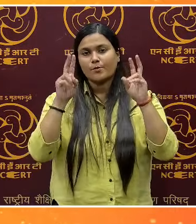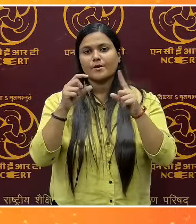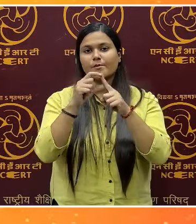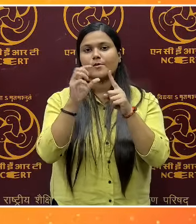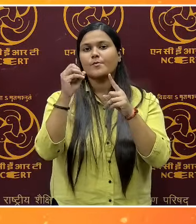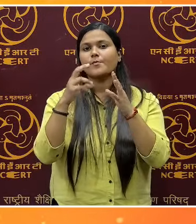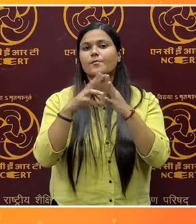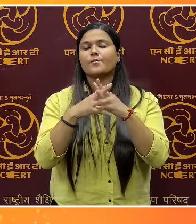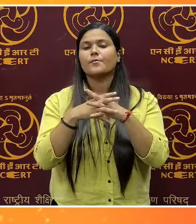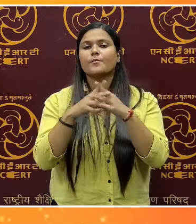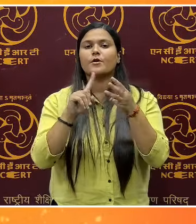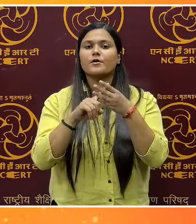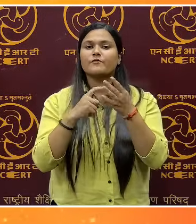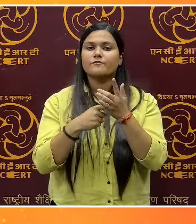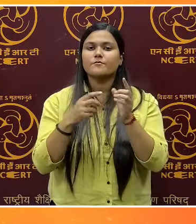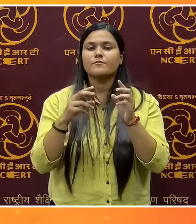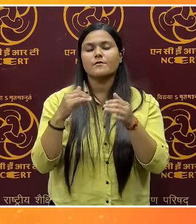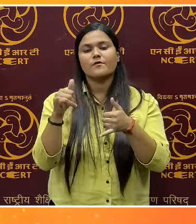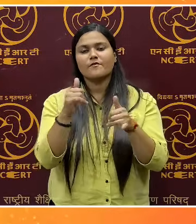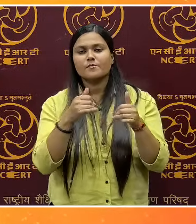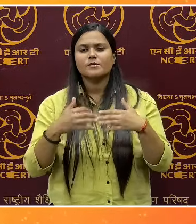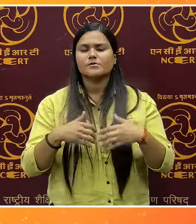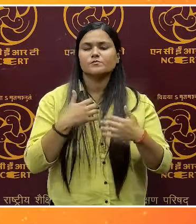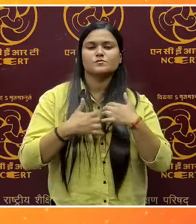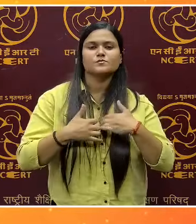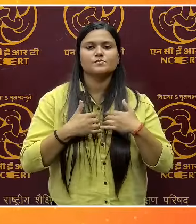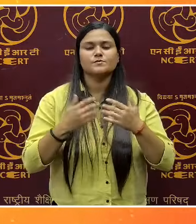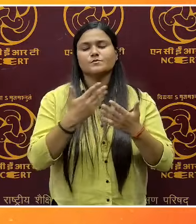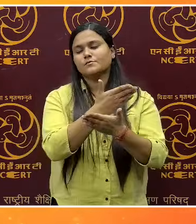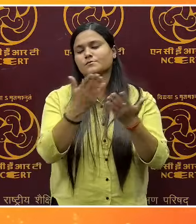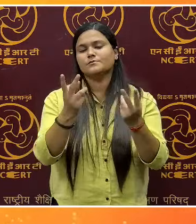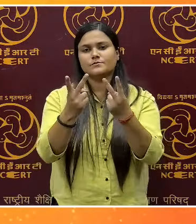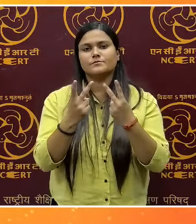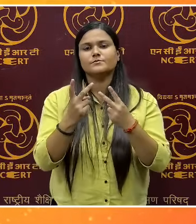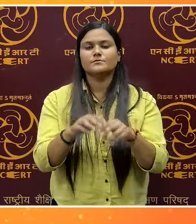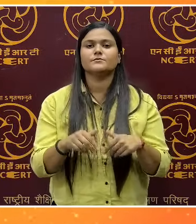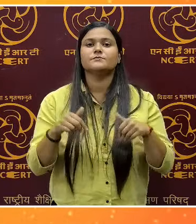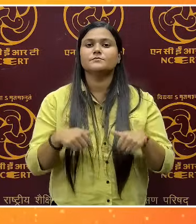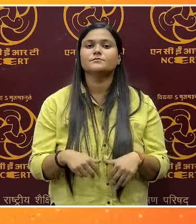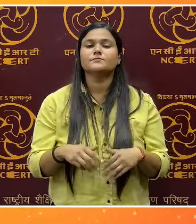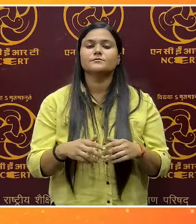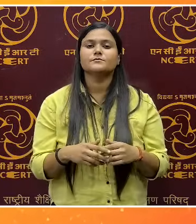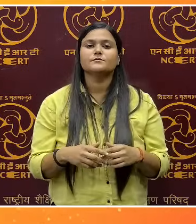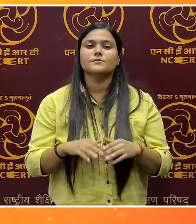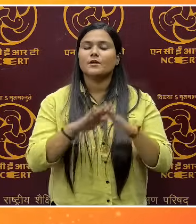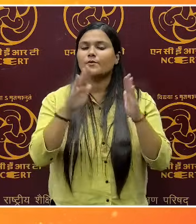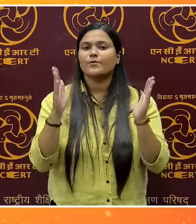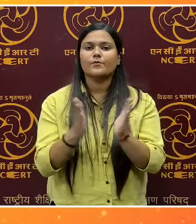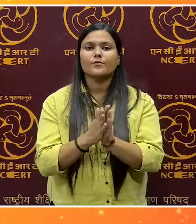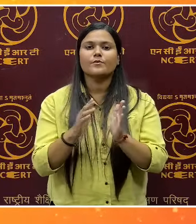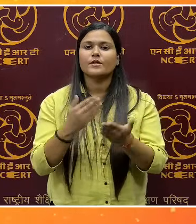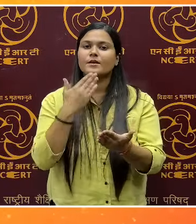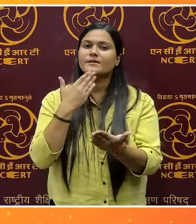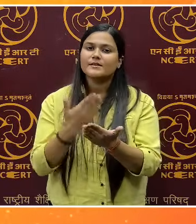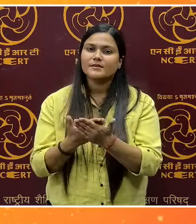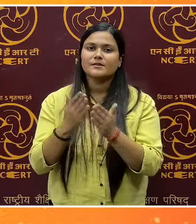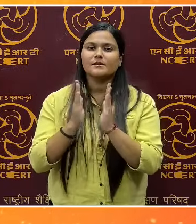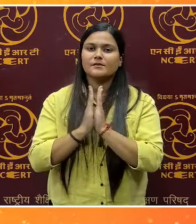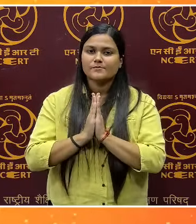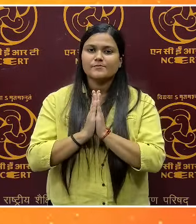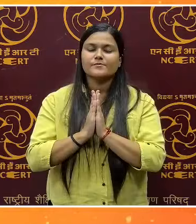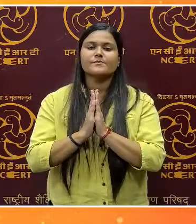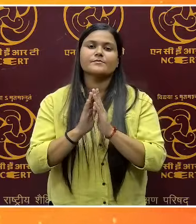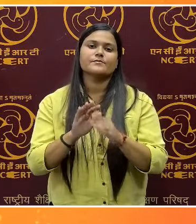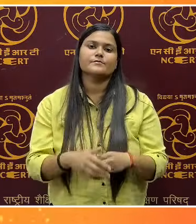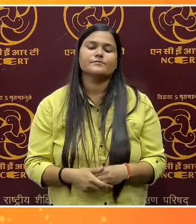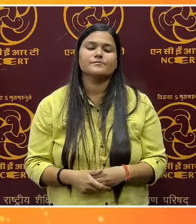and it's very wonderful and interesting for me and for you as well, I think. So here I would like to wrap up this session, but thank you so much, Lata Sharma ma'am,